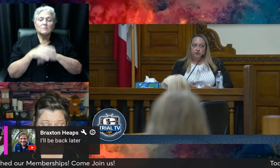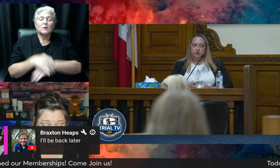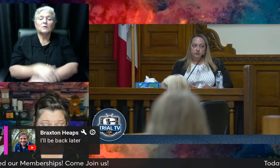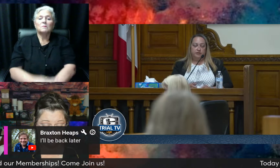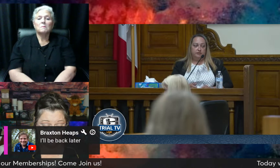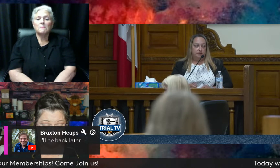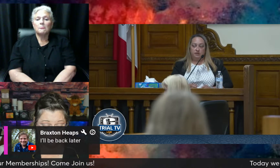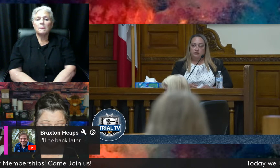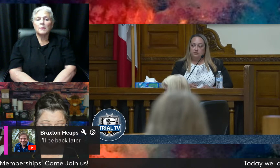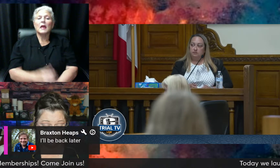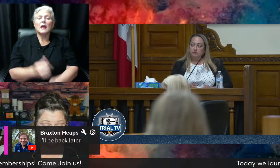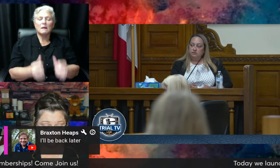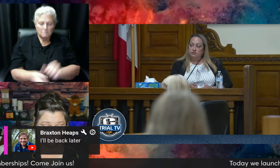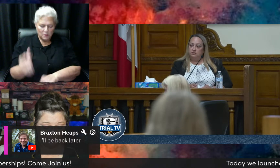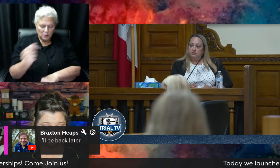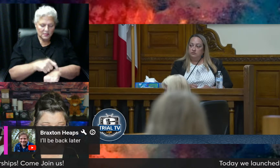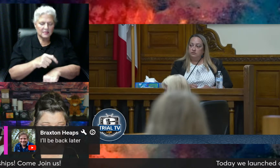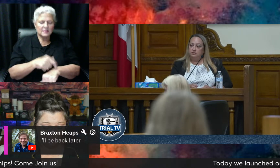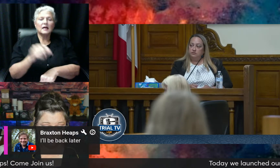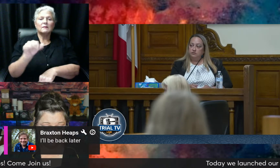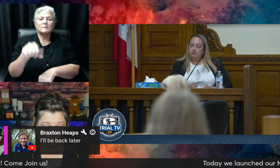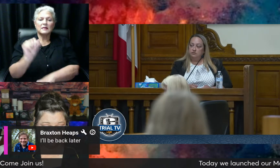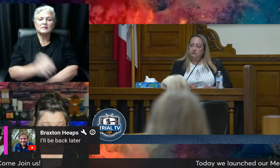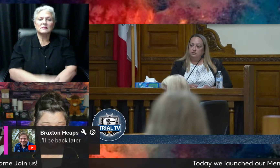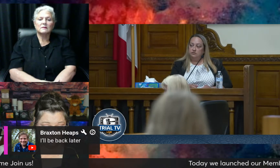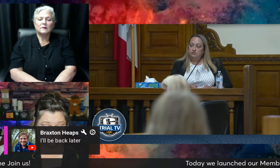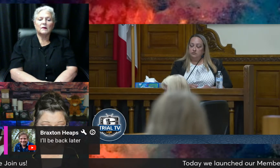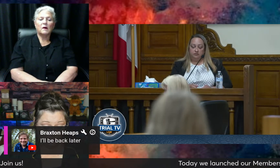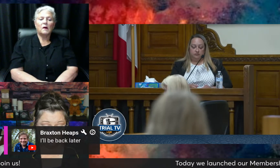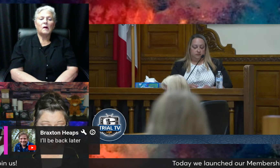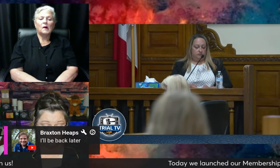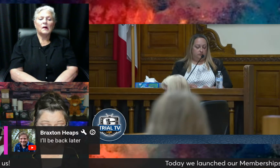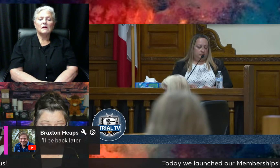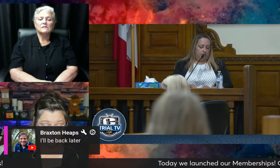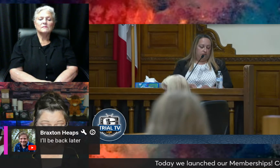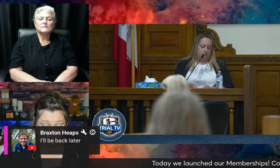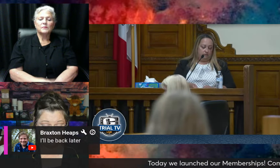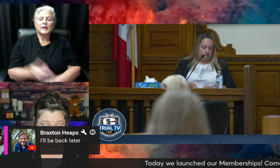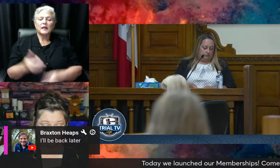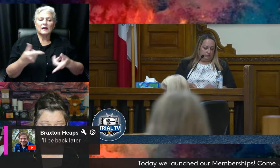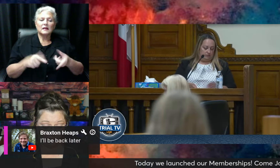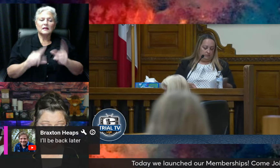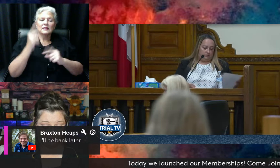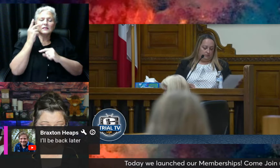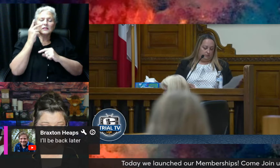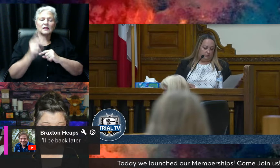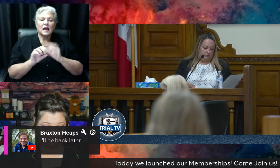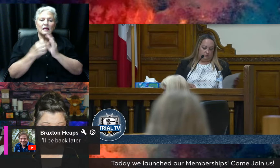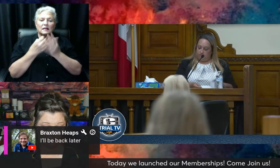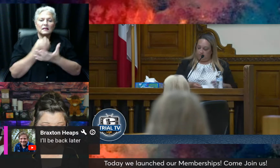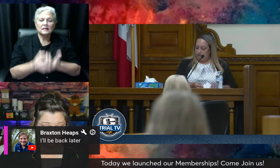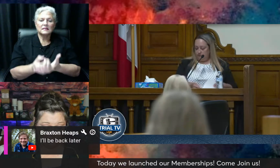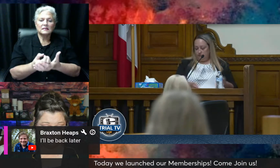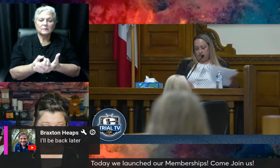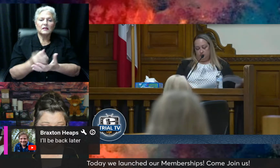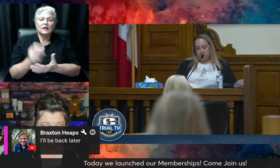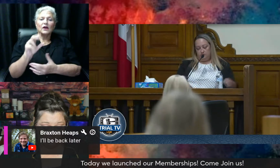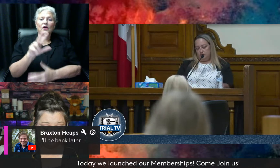In most circumstances, yes. All right, let's look at Exhibit 38.